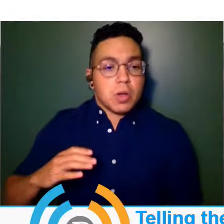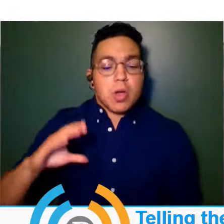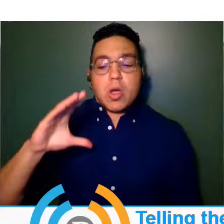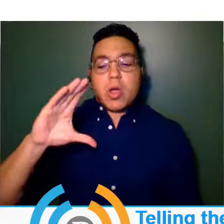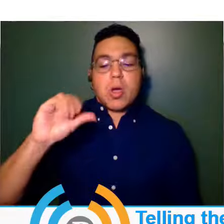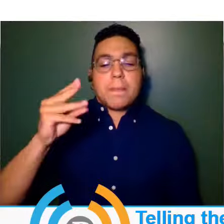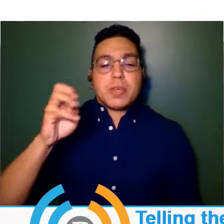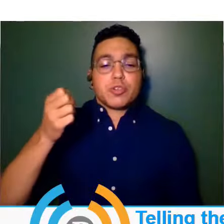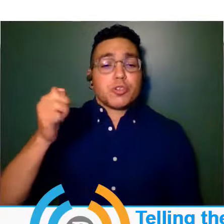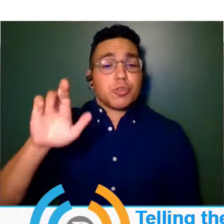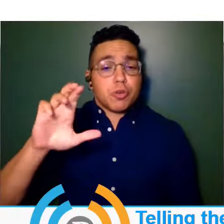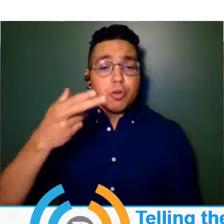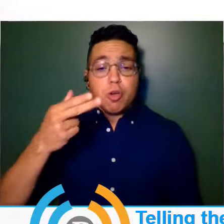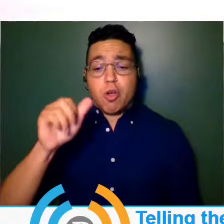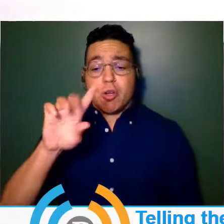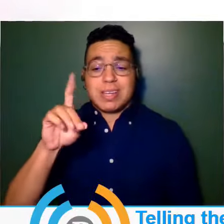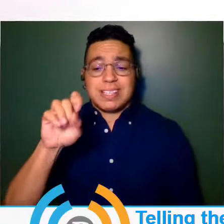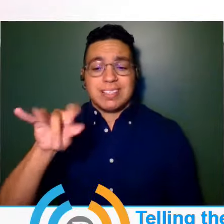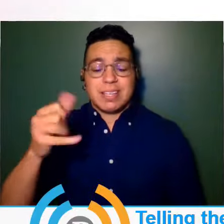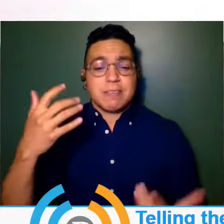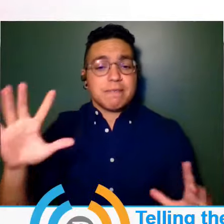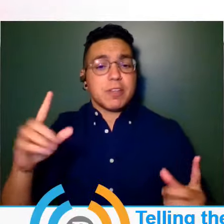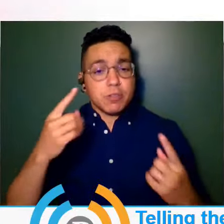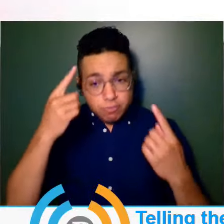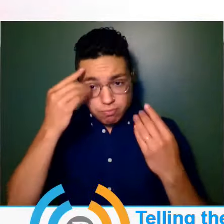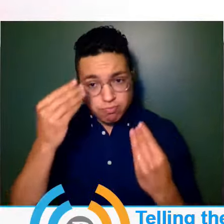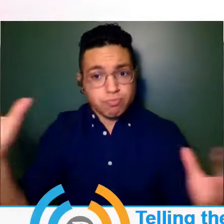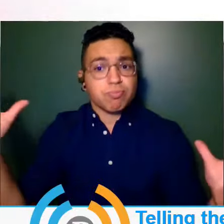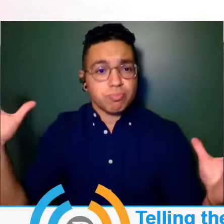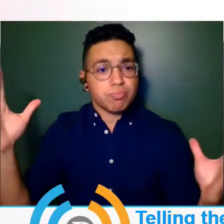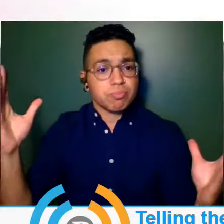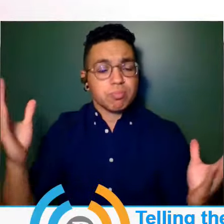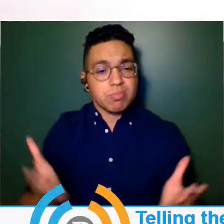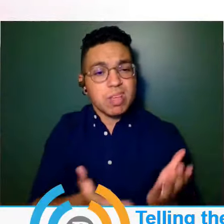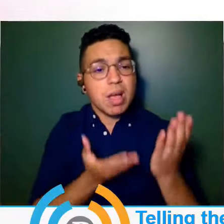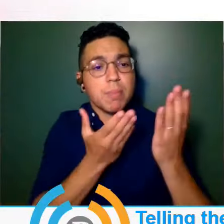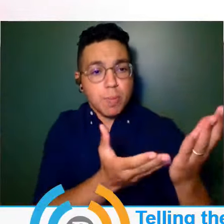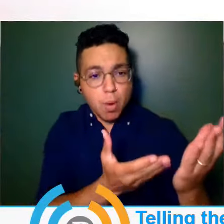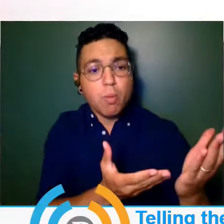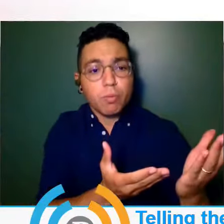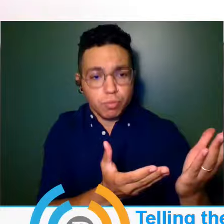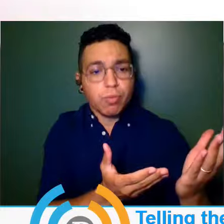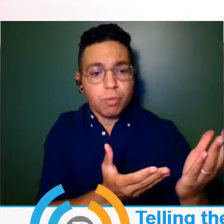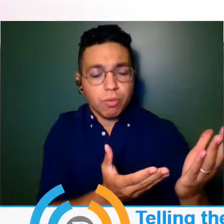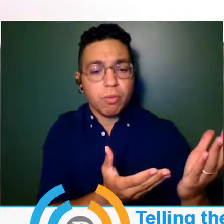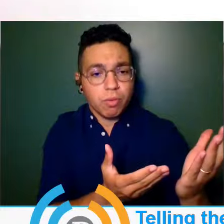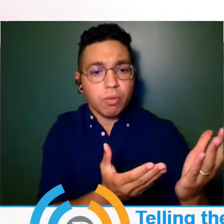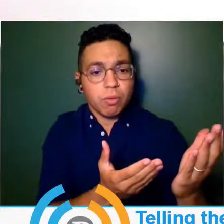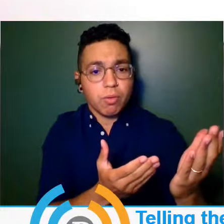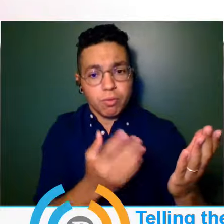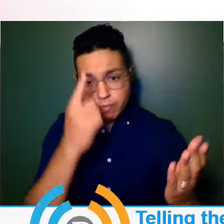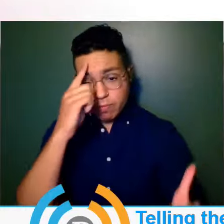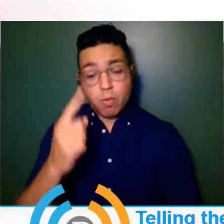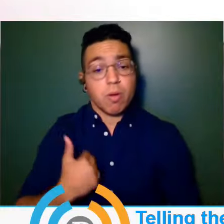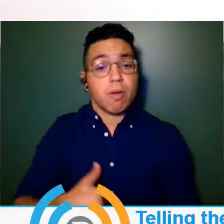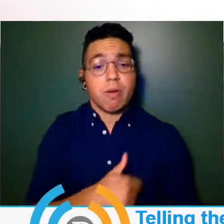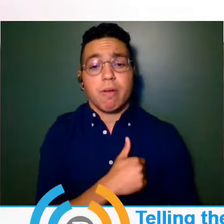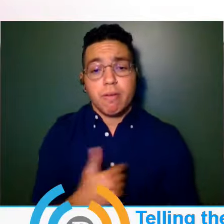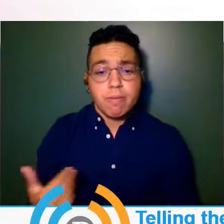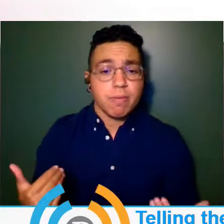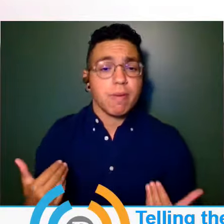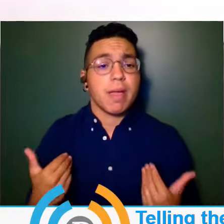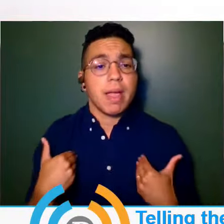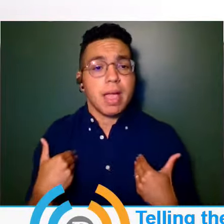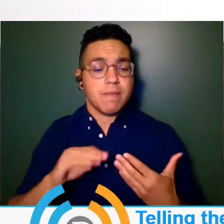forth a ballot measure proposal in order to have a